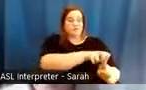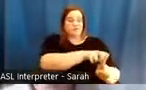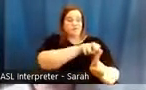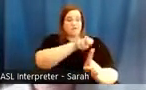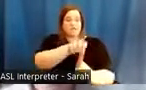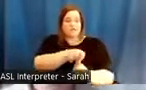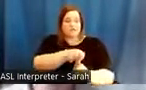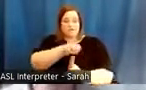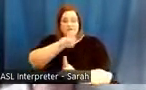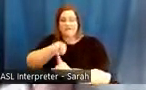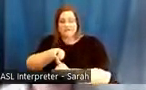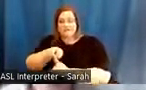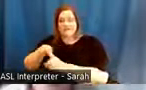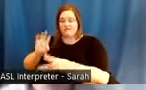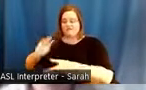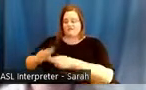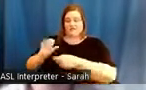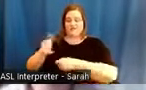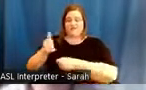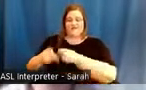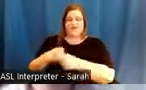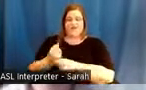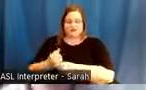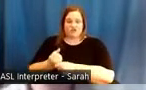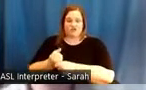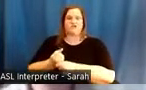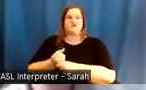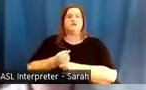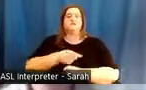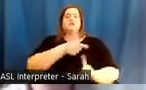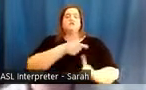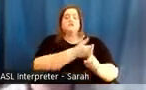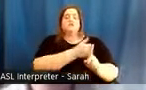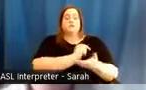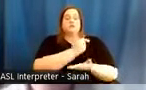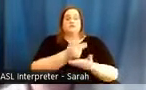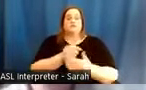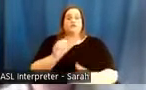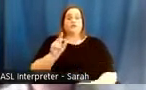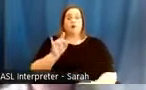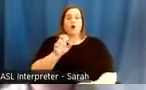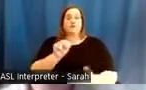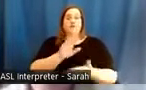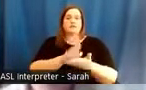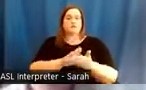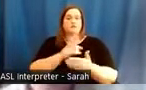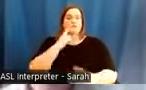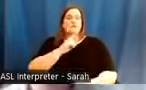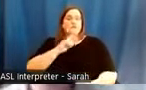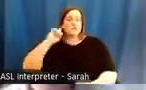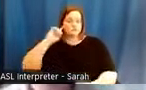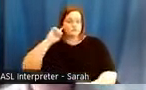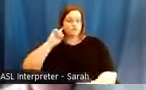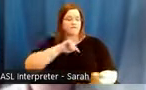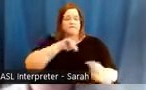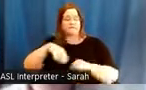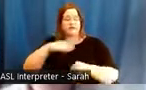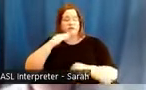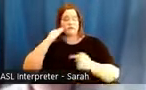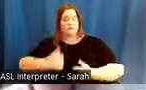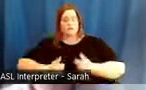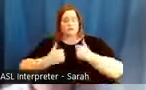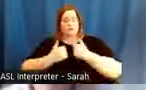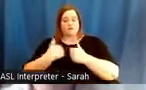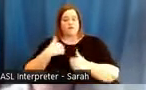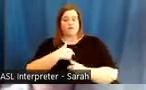in 10 years. After Ari graduated from Austin School for the Deaf, he came home to live with us for